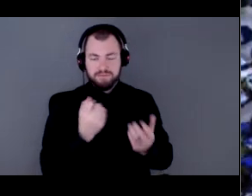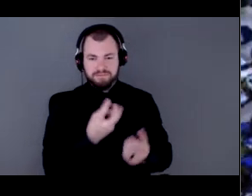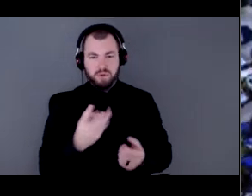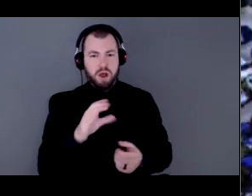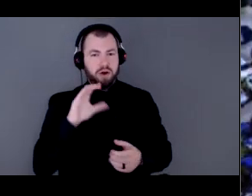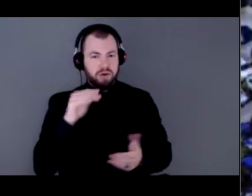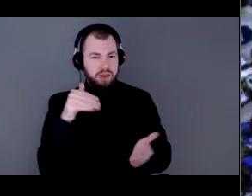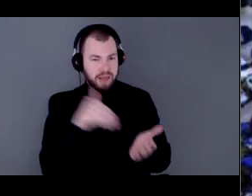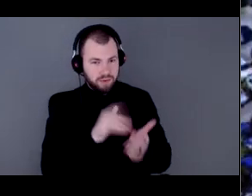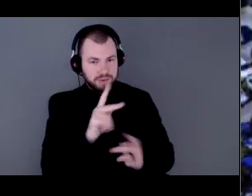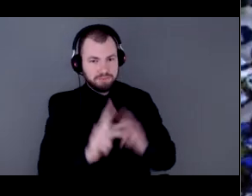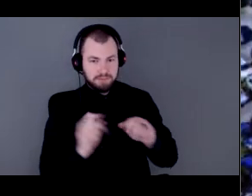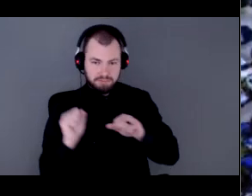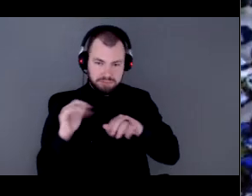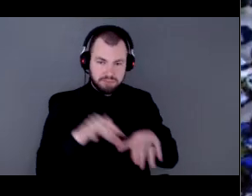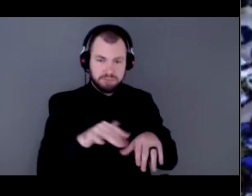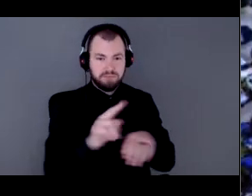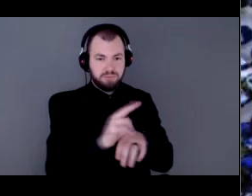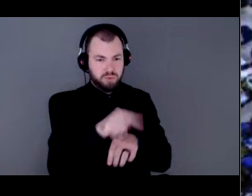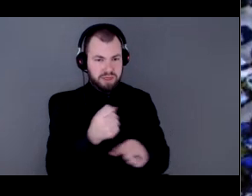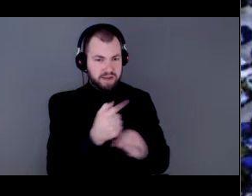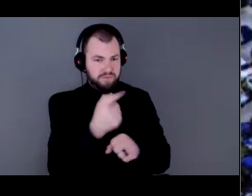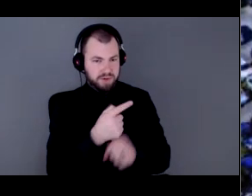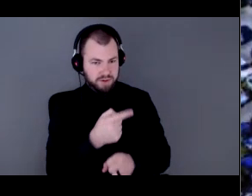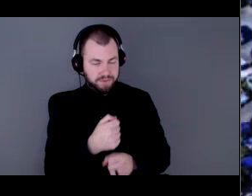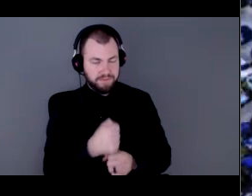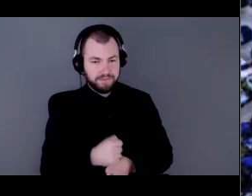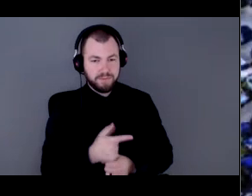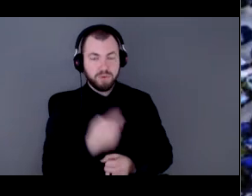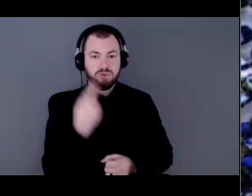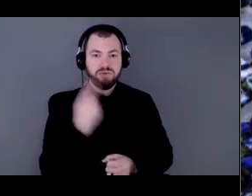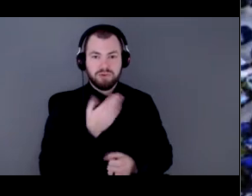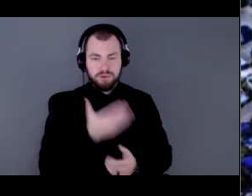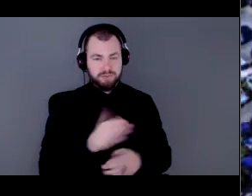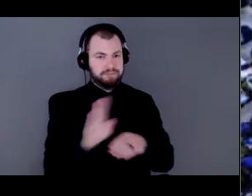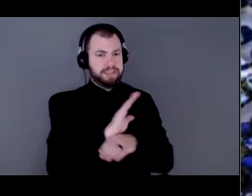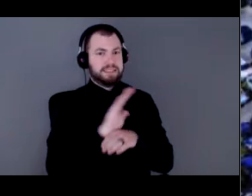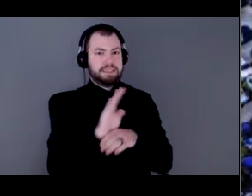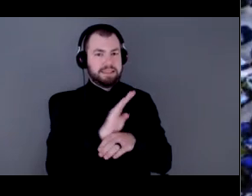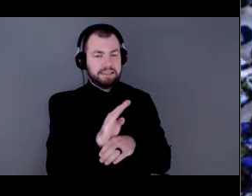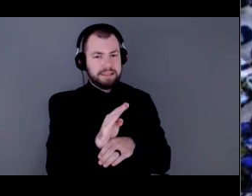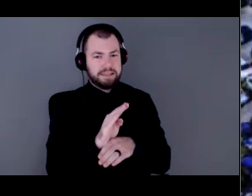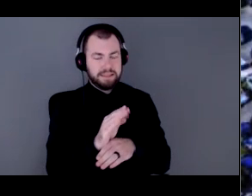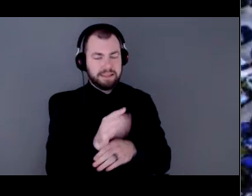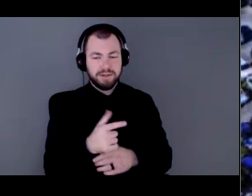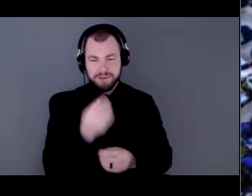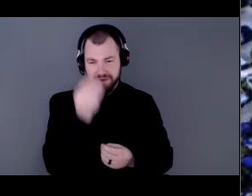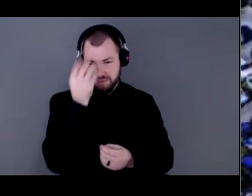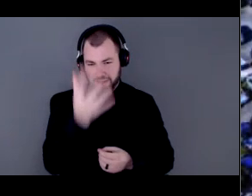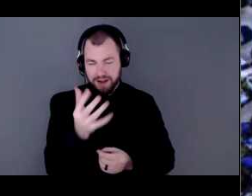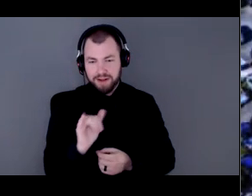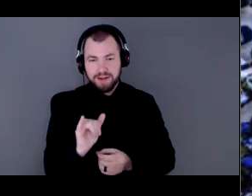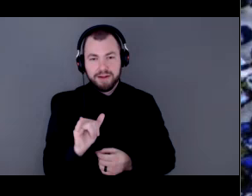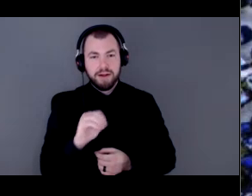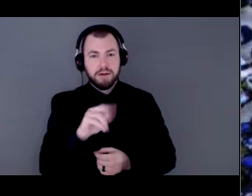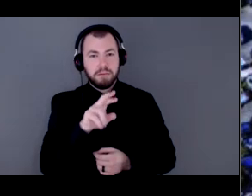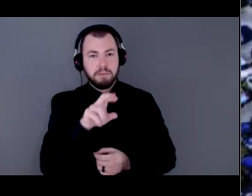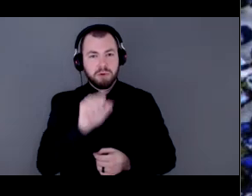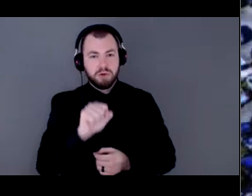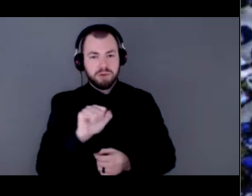every year on the waterfront, and the restaurants here are very busy. And just FYI, the Merle's Inlet population